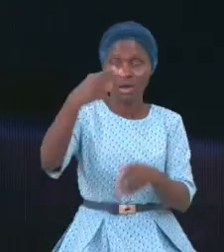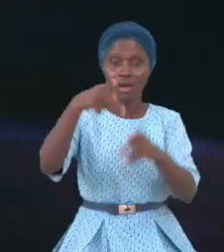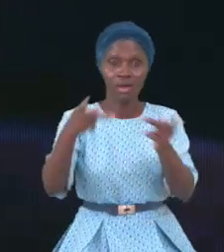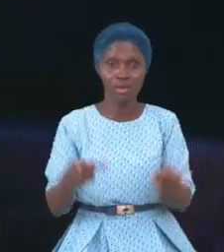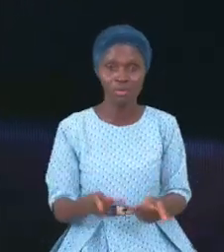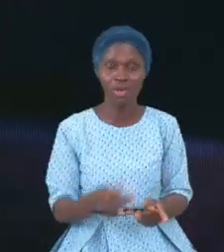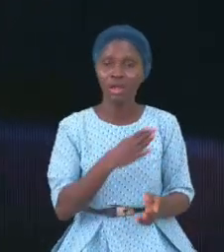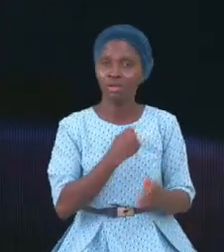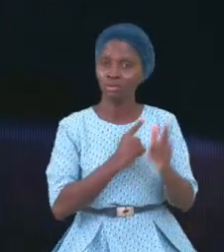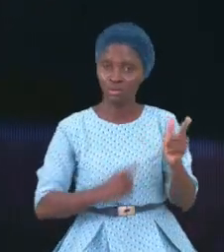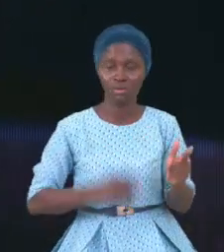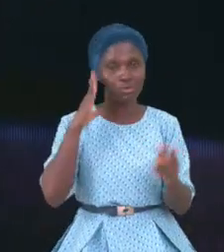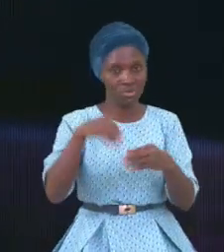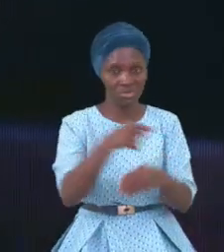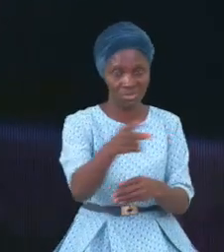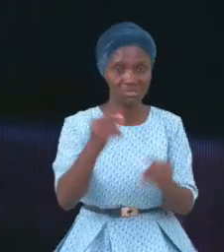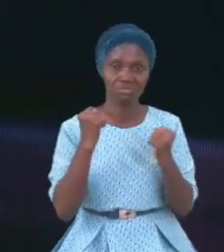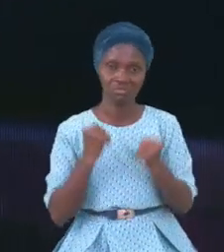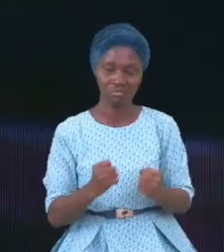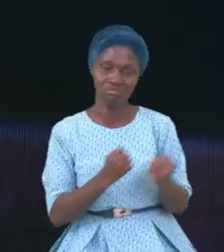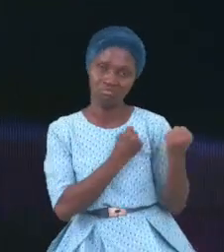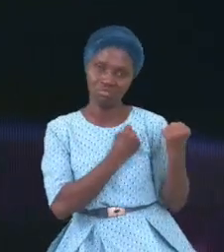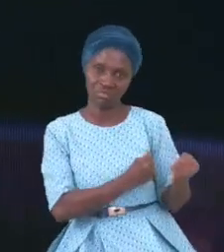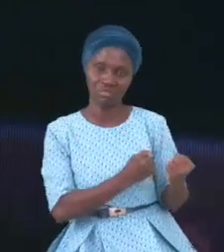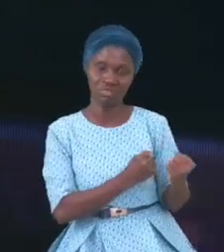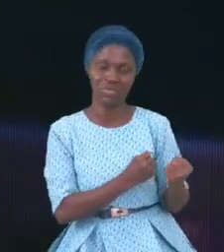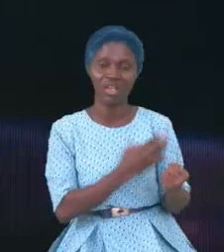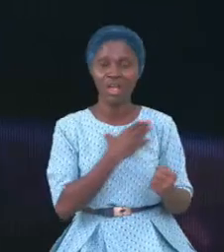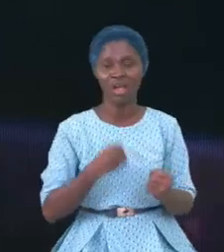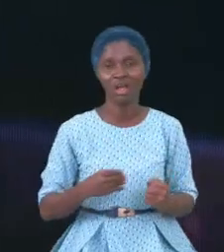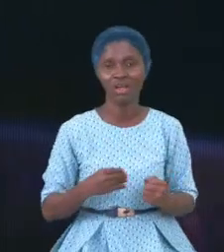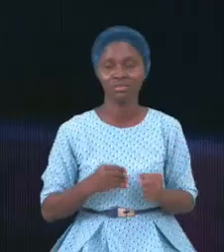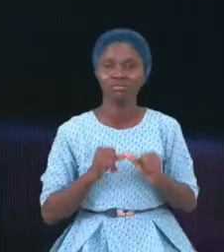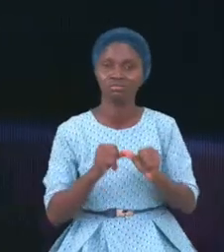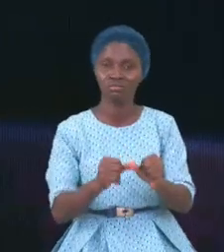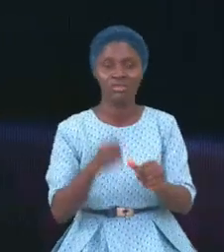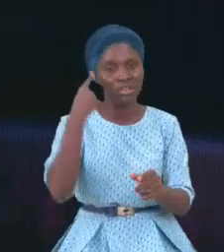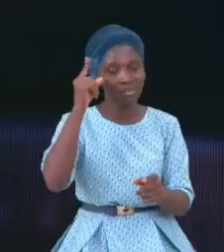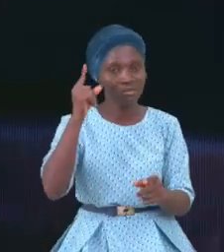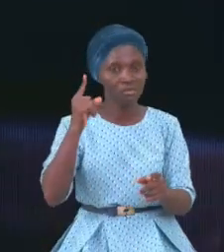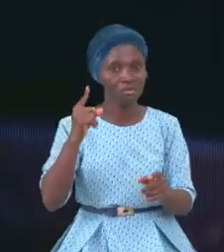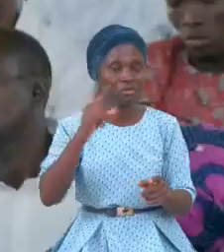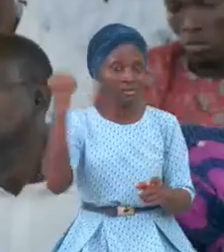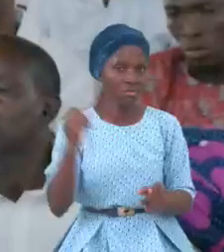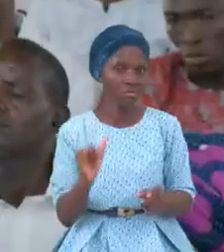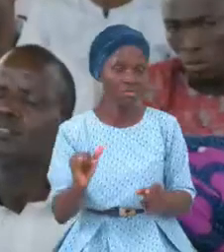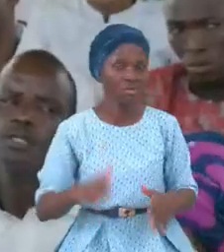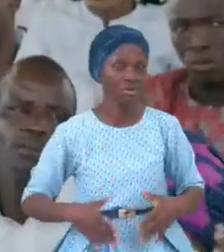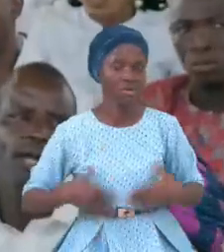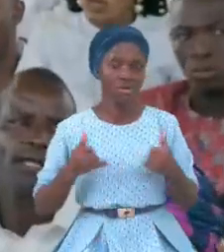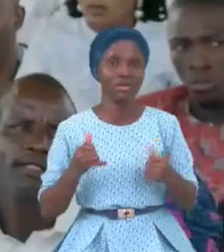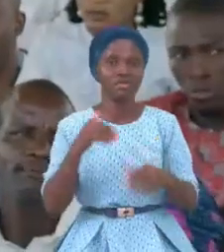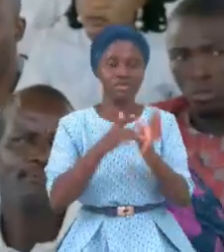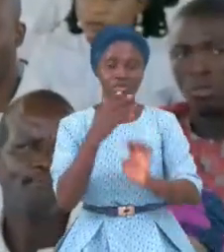courage, tenacious courage and steadfastness for life and through your life, in Jesus' name.